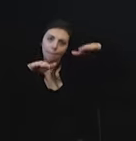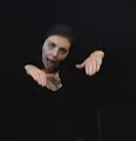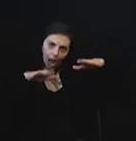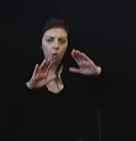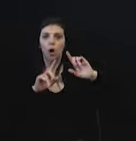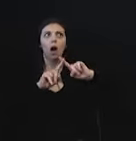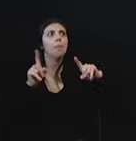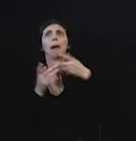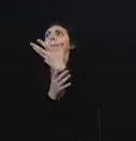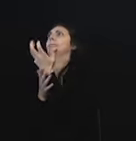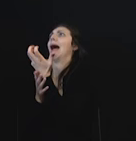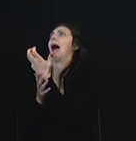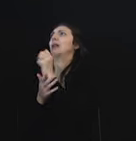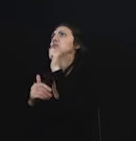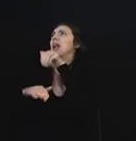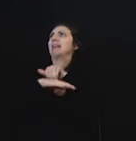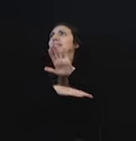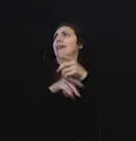send them out of the area.